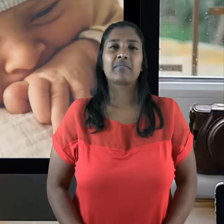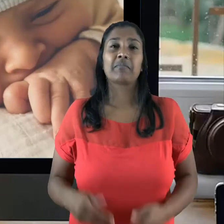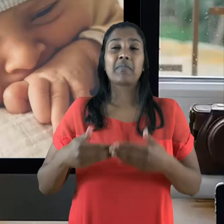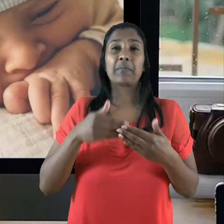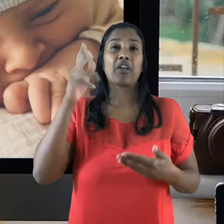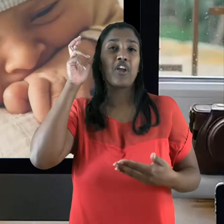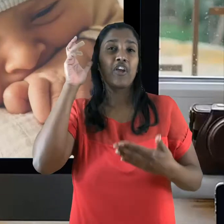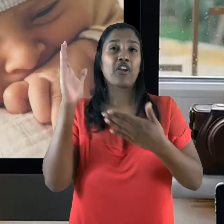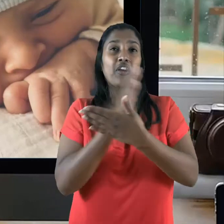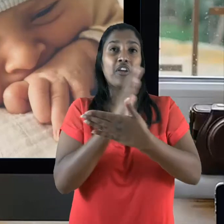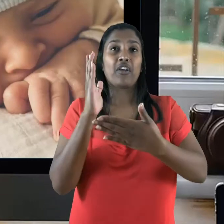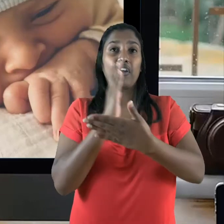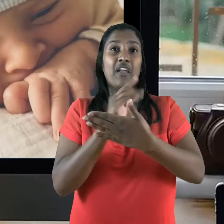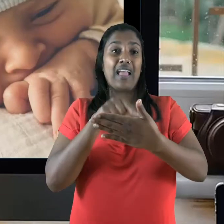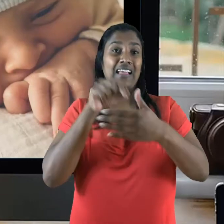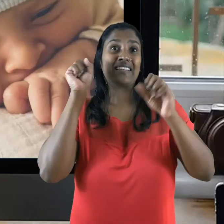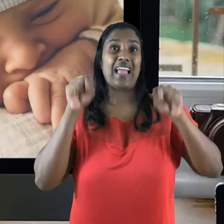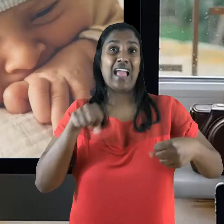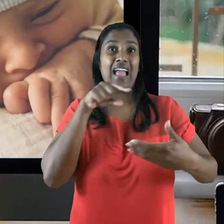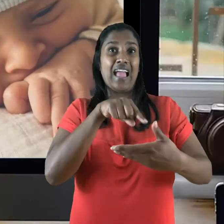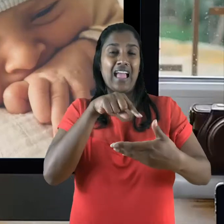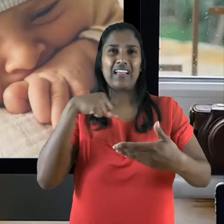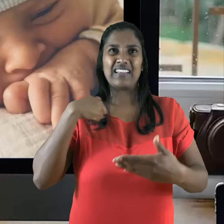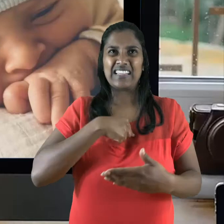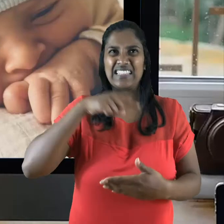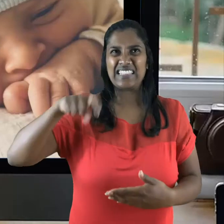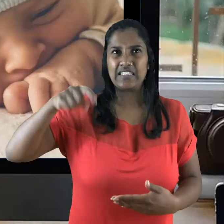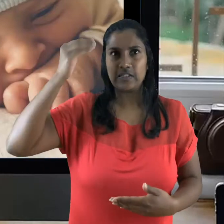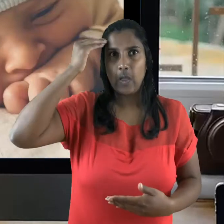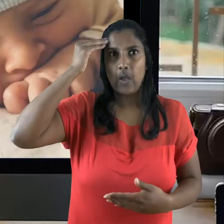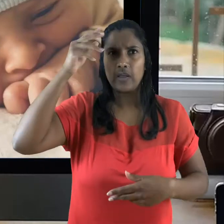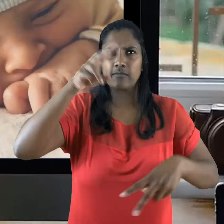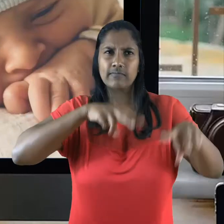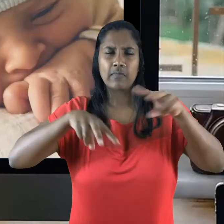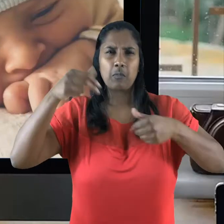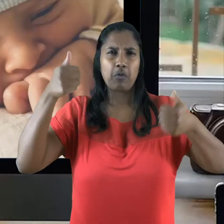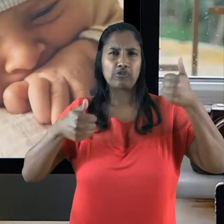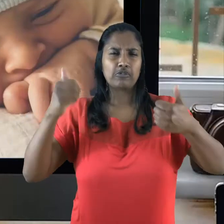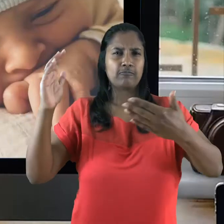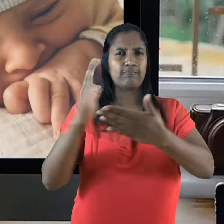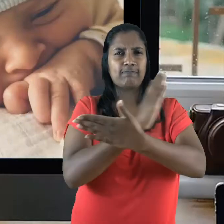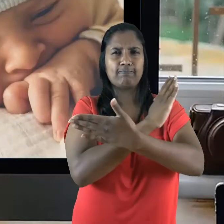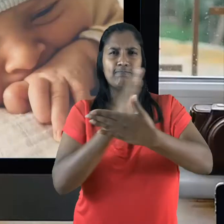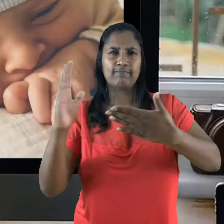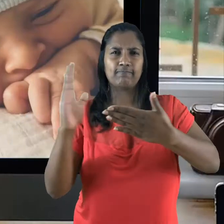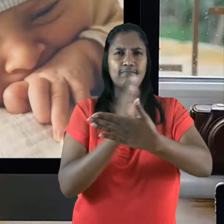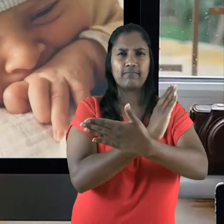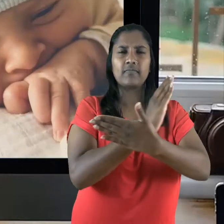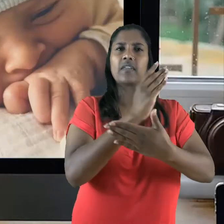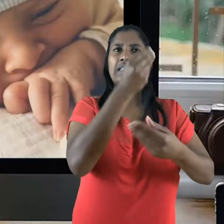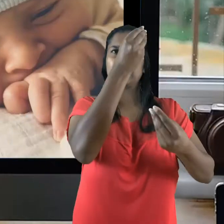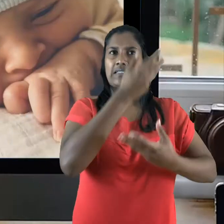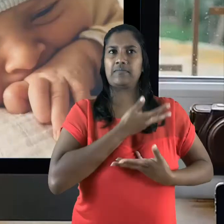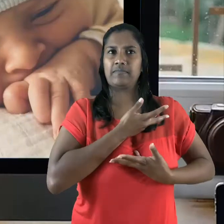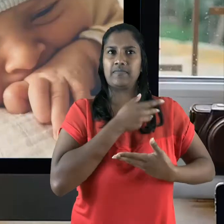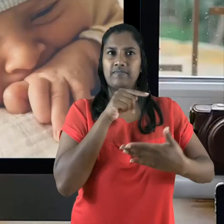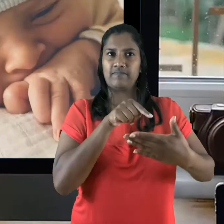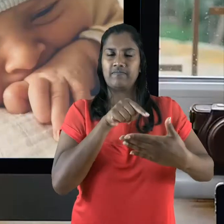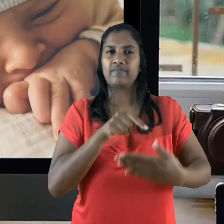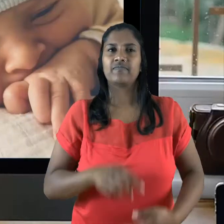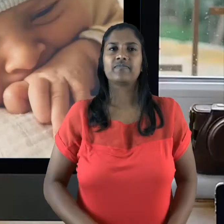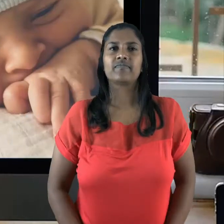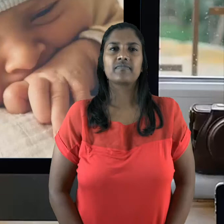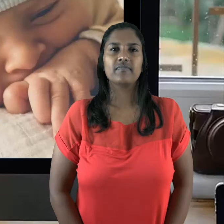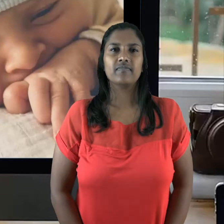We need to know at what level a baby can begin to hear quiet sounds. That will tell us if the baby can hear speech comfortably.